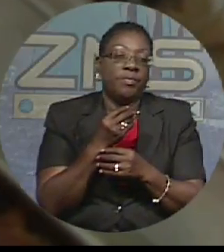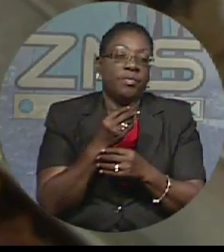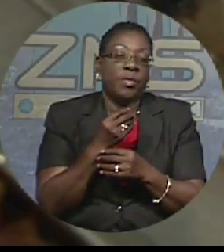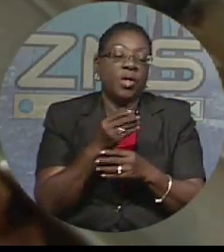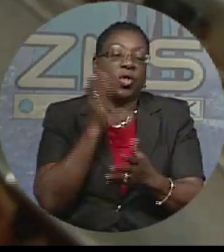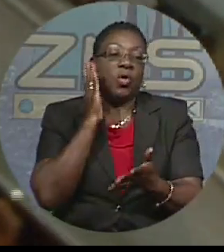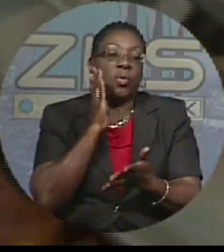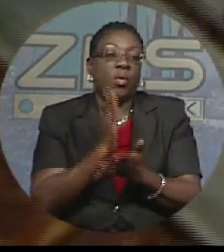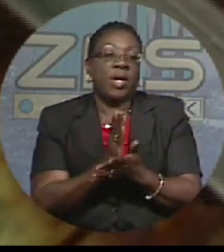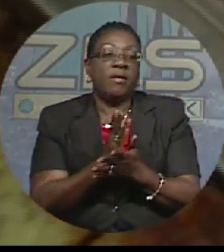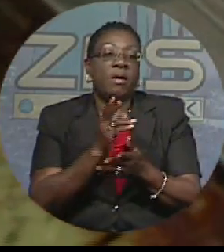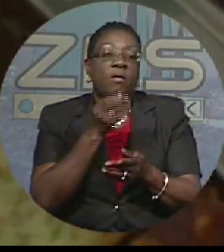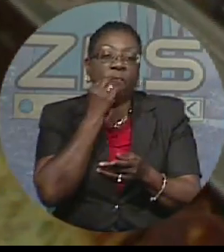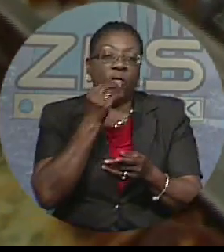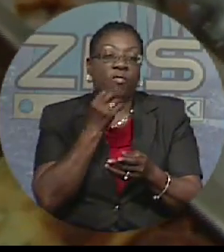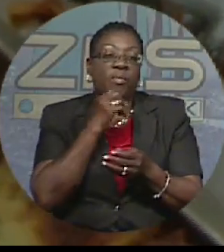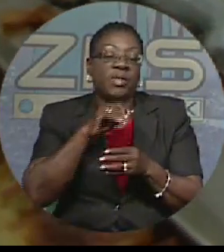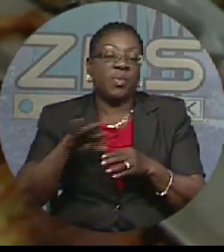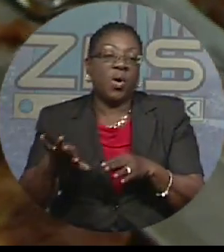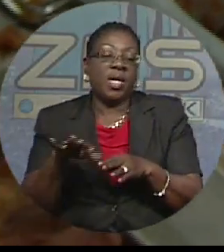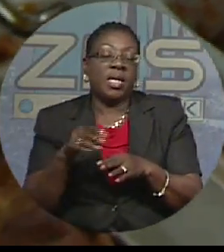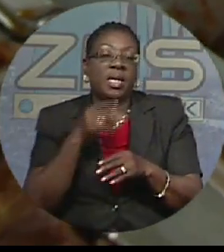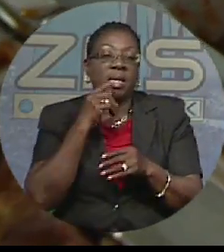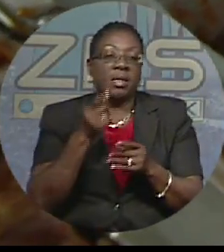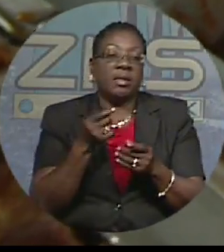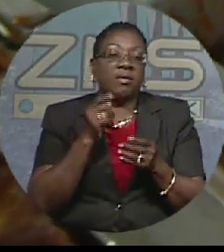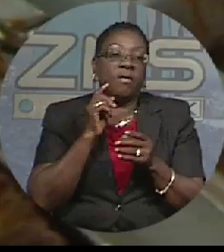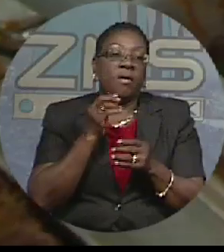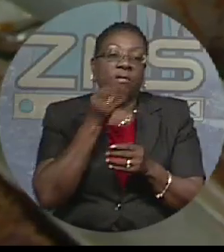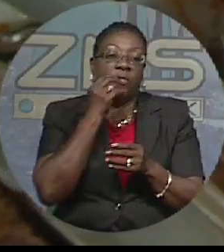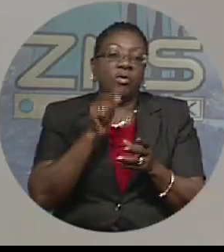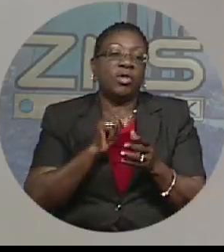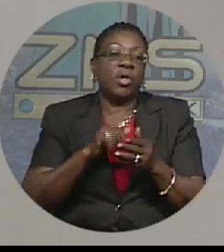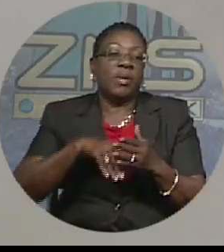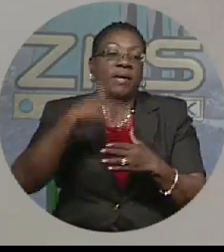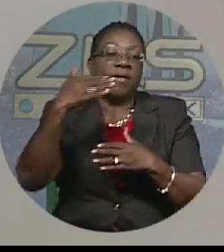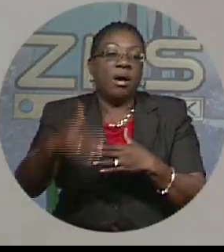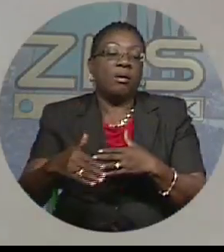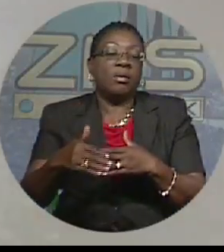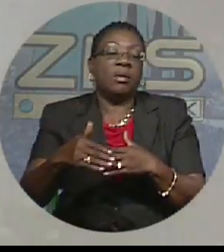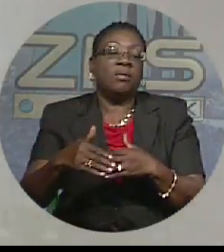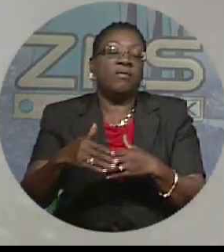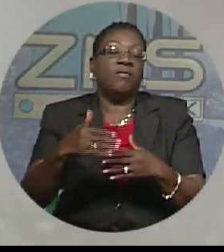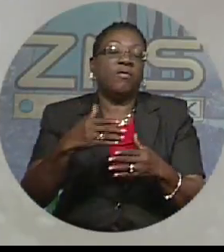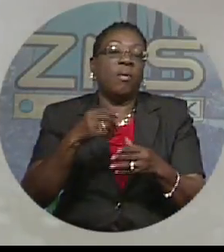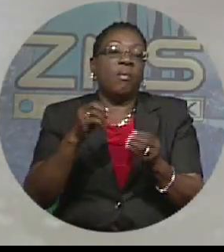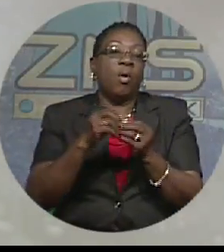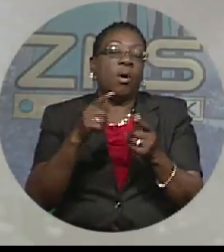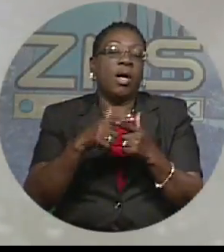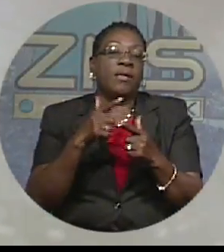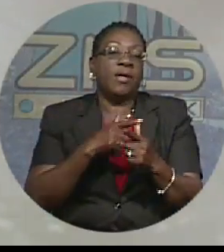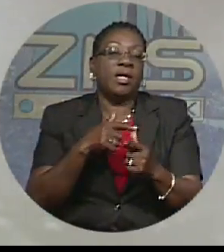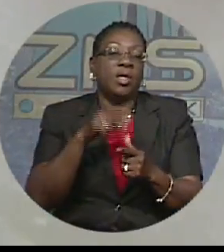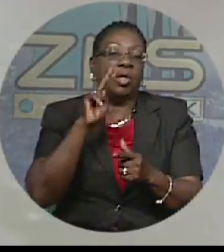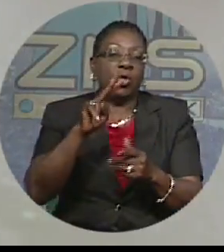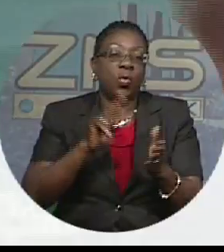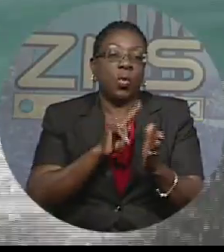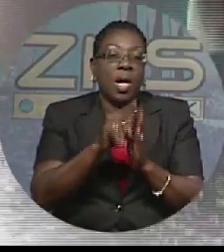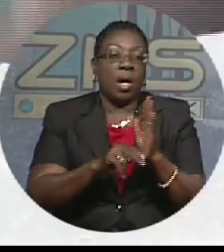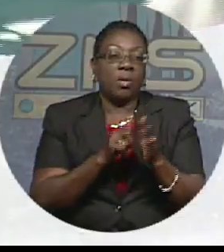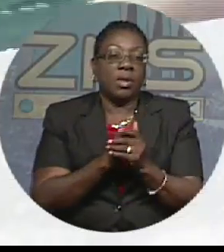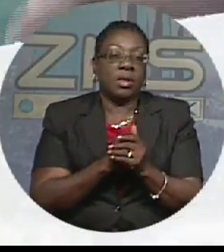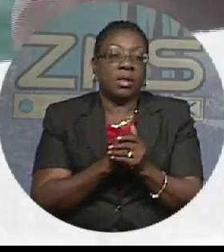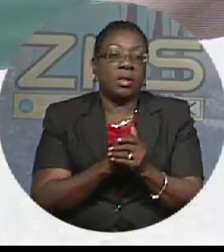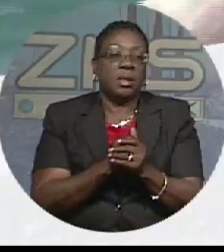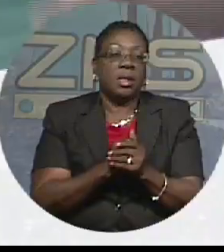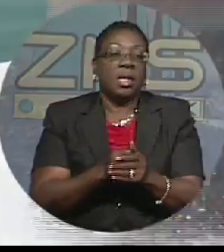prevent spoilage, Allen says cooked food should not be left out more than 2 hours, and for conch lovers, even though Bahamians believe it should be washed